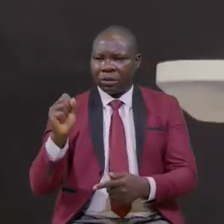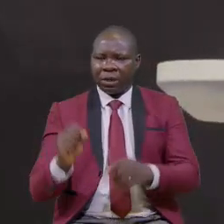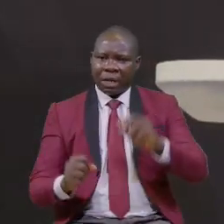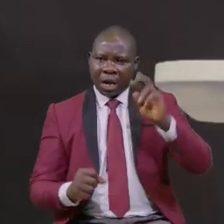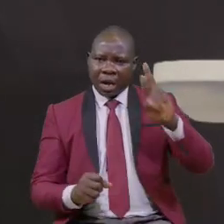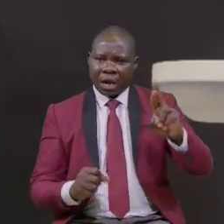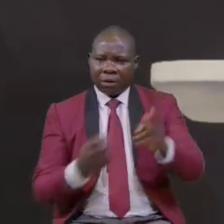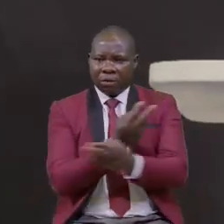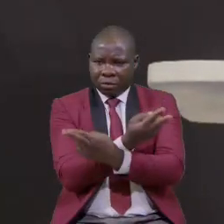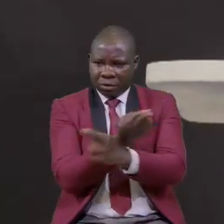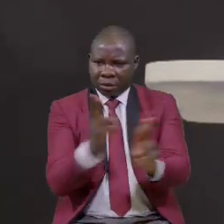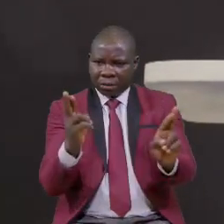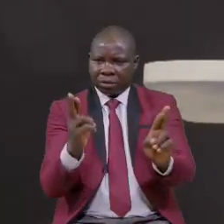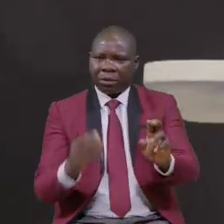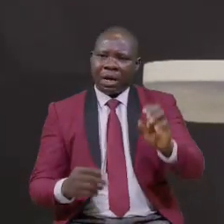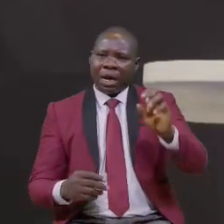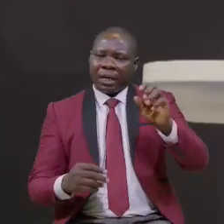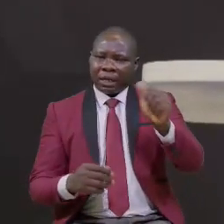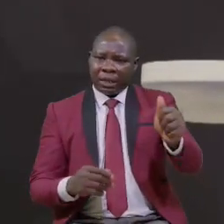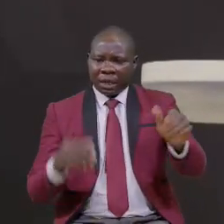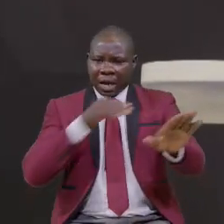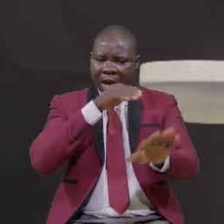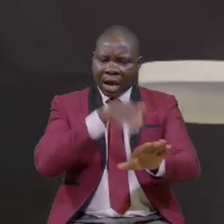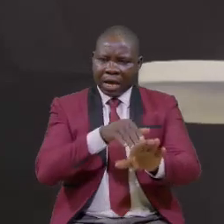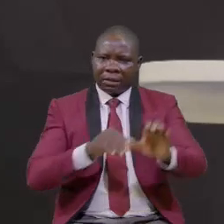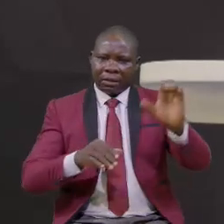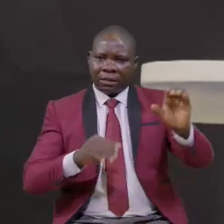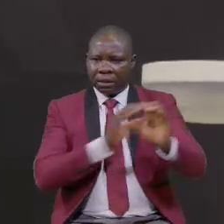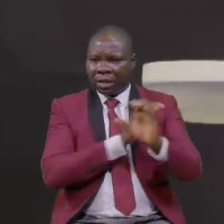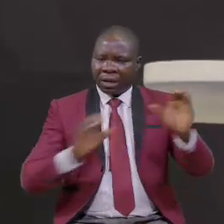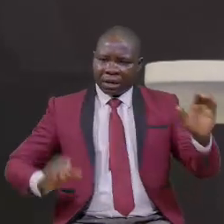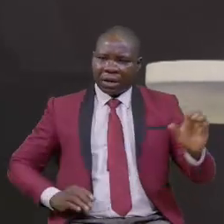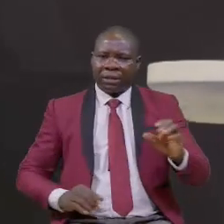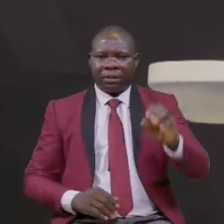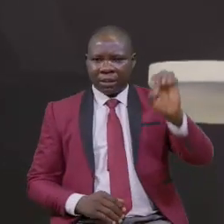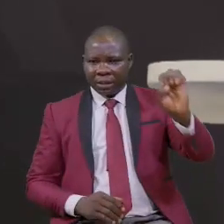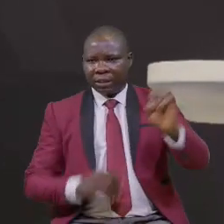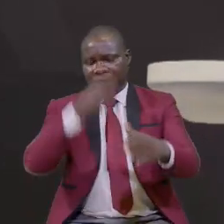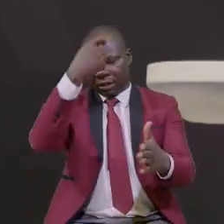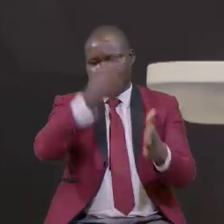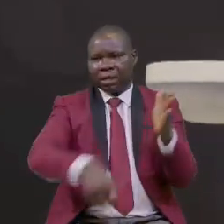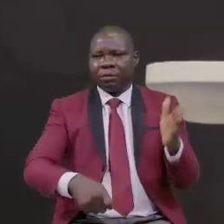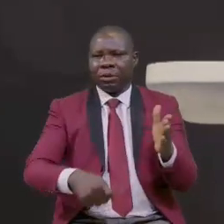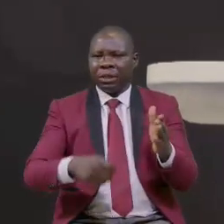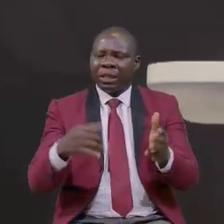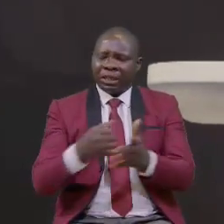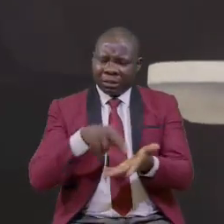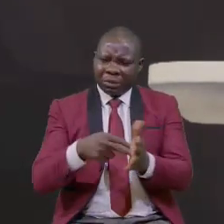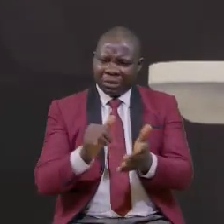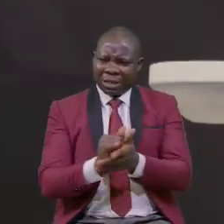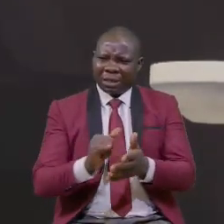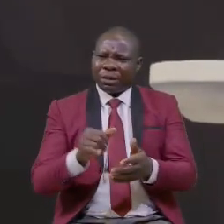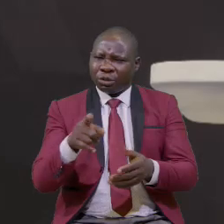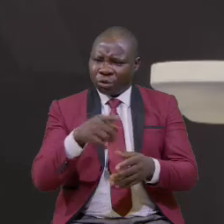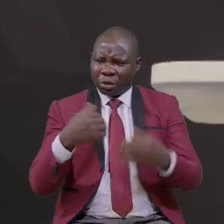expense. That is, it's like you need a particular commodity. You don't have the money.